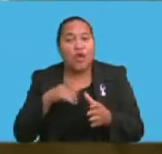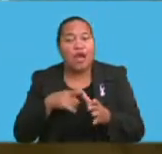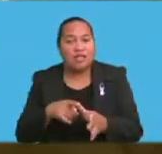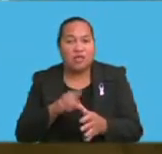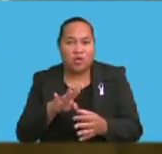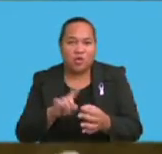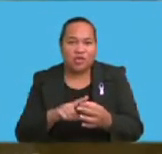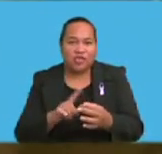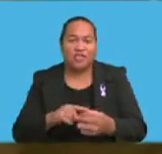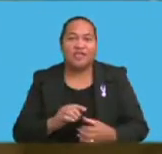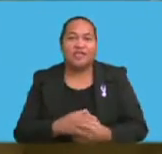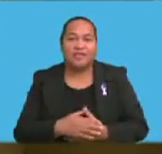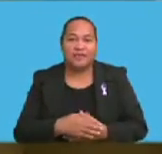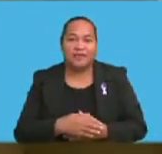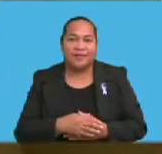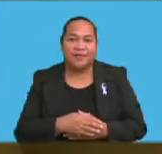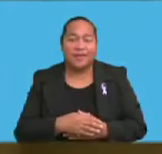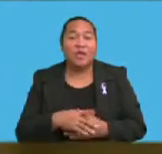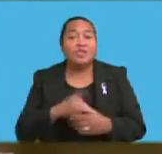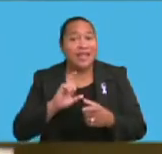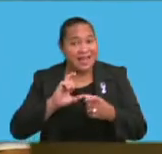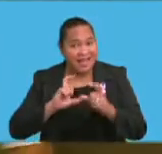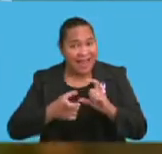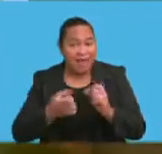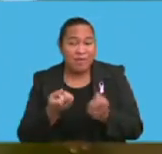question. Again, climate change affects